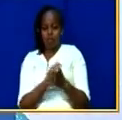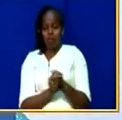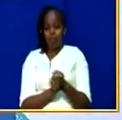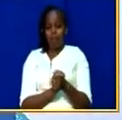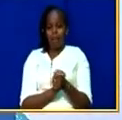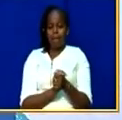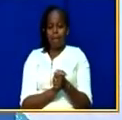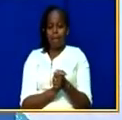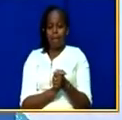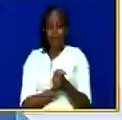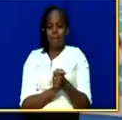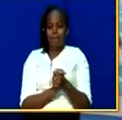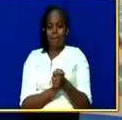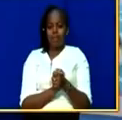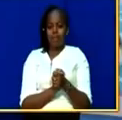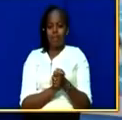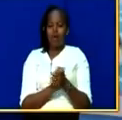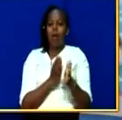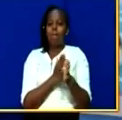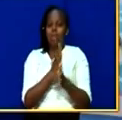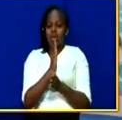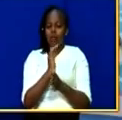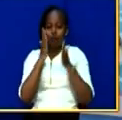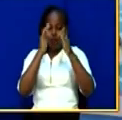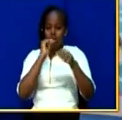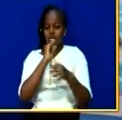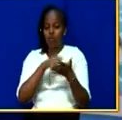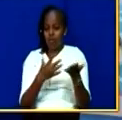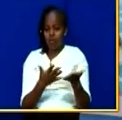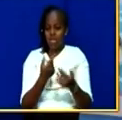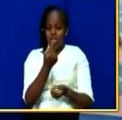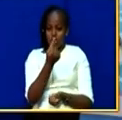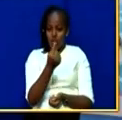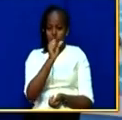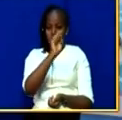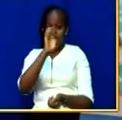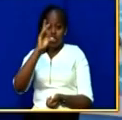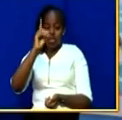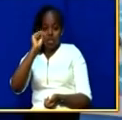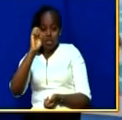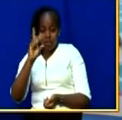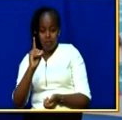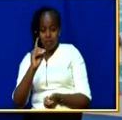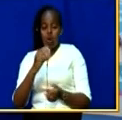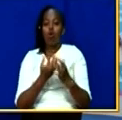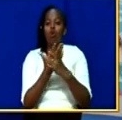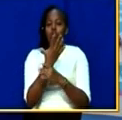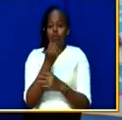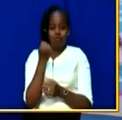focus crop has tiny seeds? tiny seeds. Okay. Our main focus today is the tiny seeded crops.